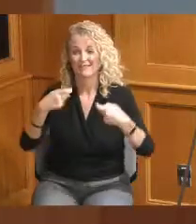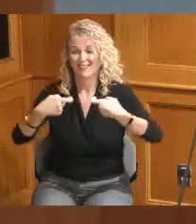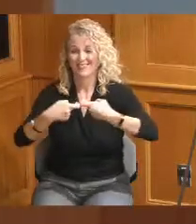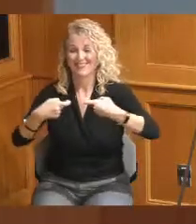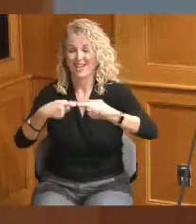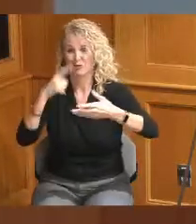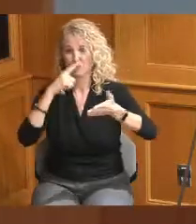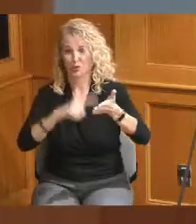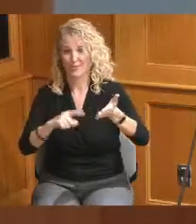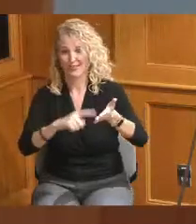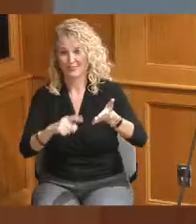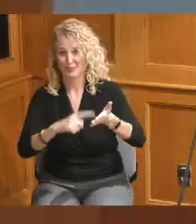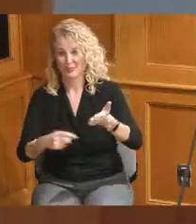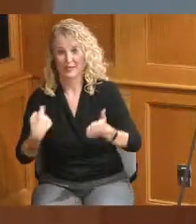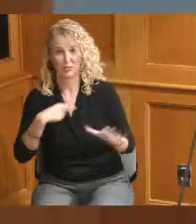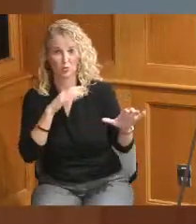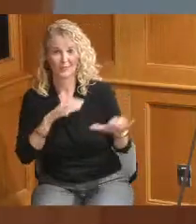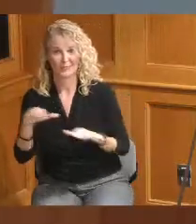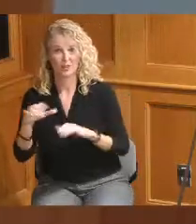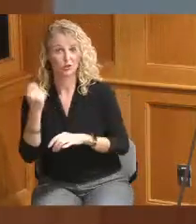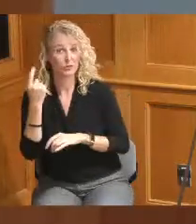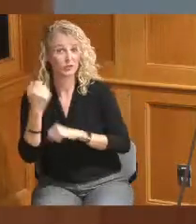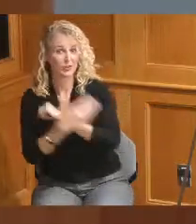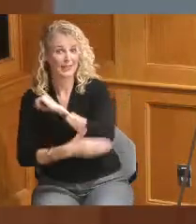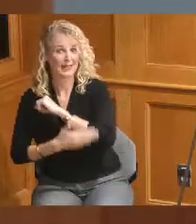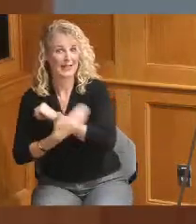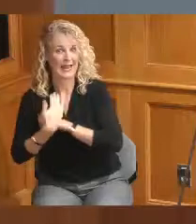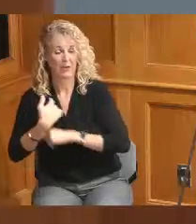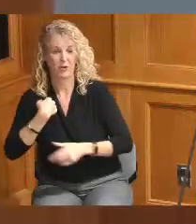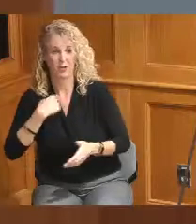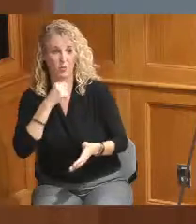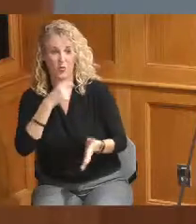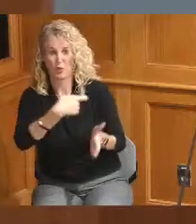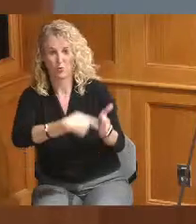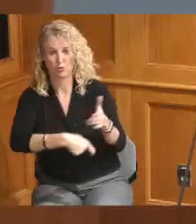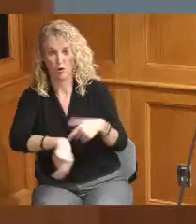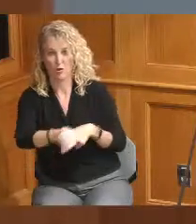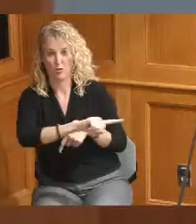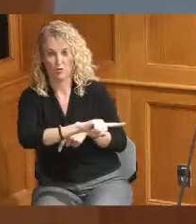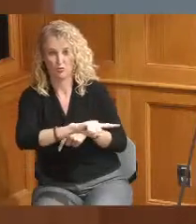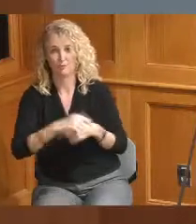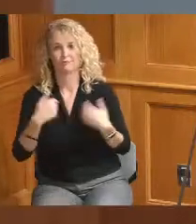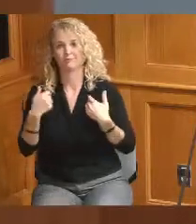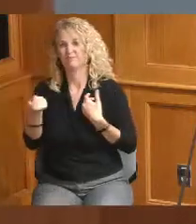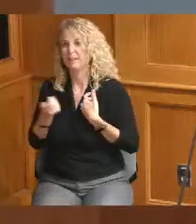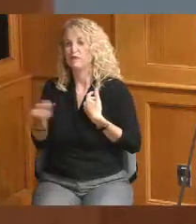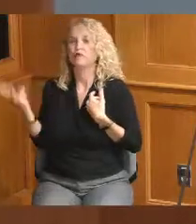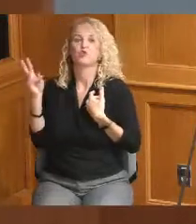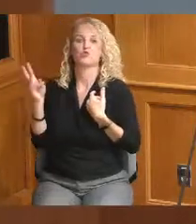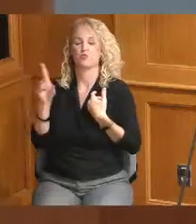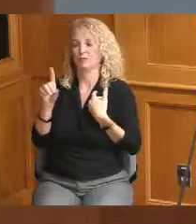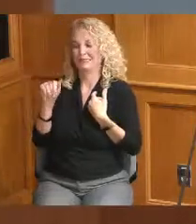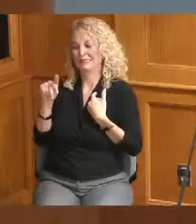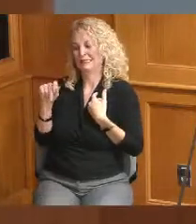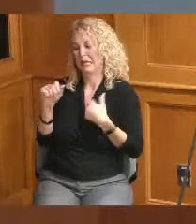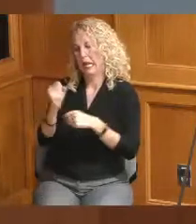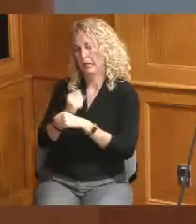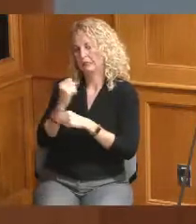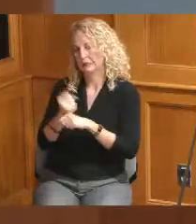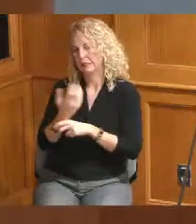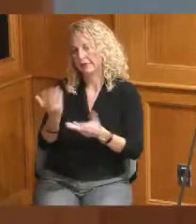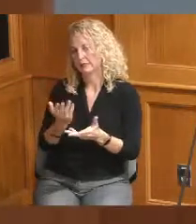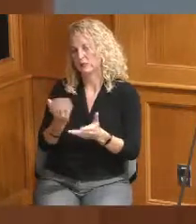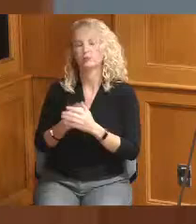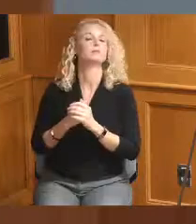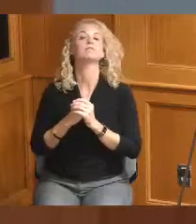county. We operate at no charge to the county. And I just brought a couple of stats and a couple of comments with